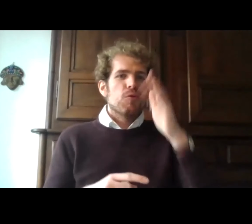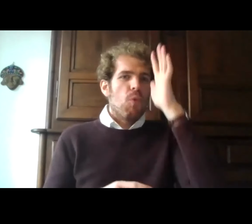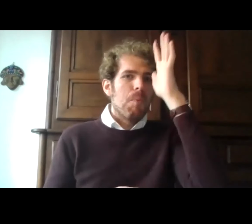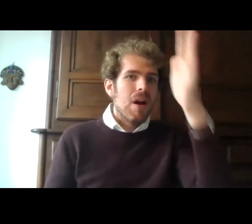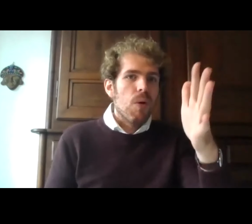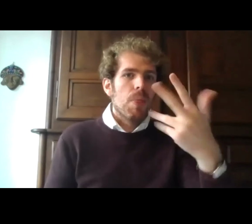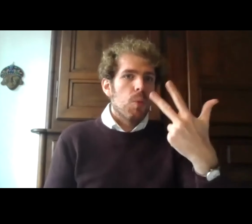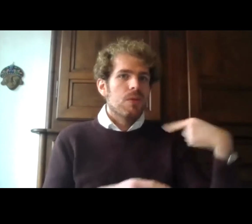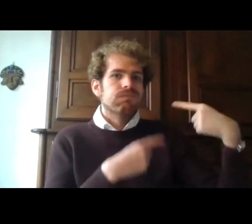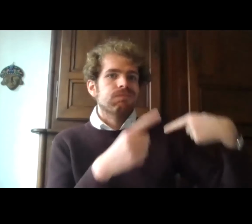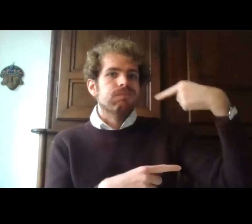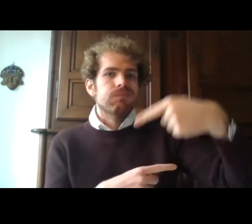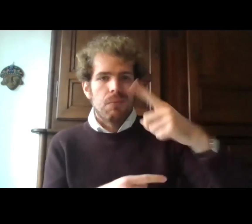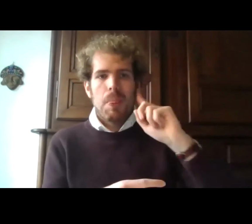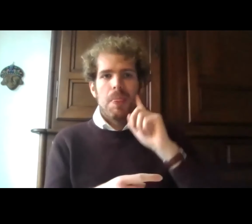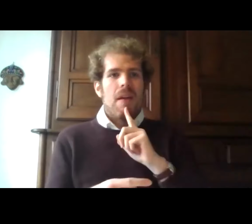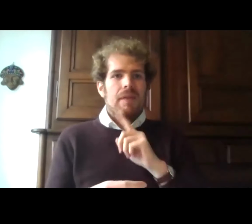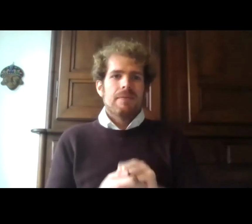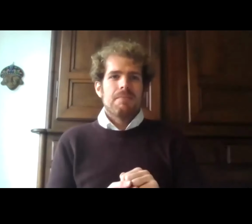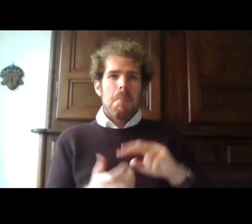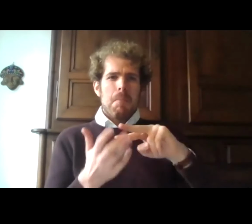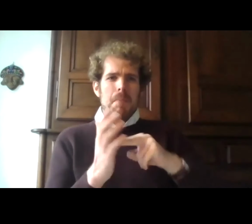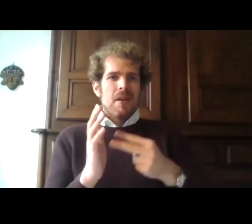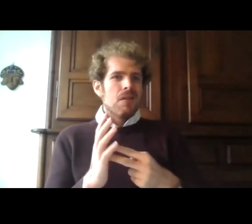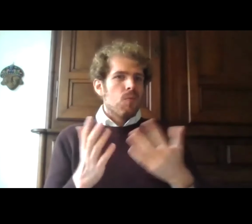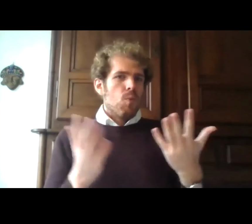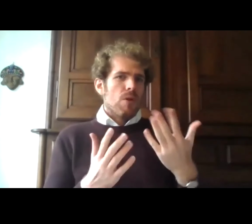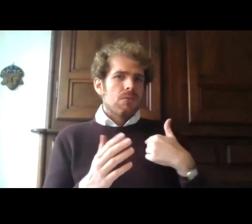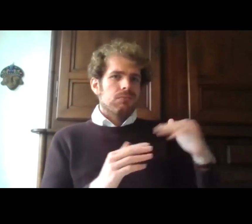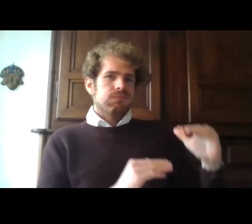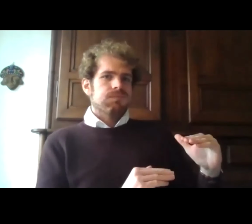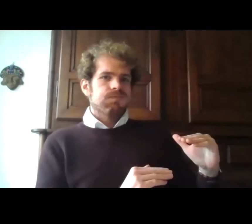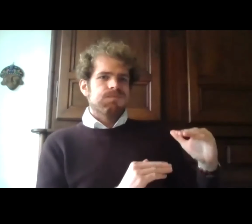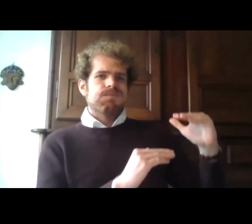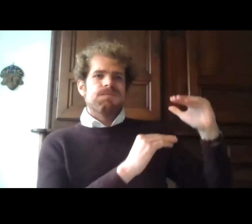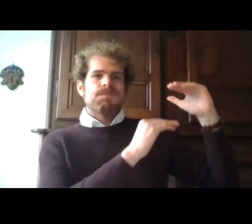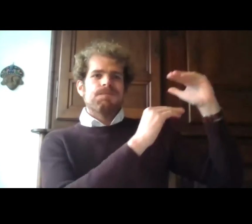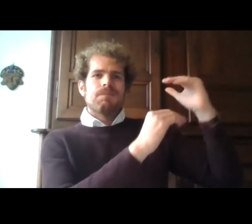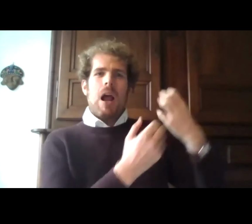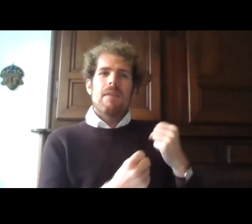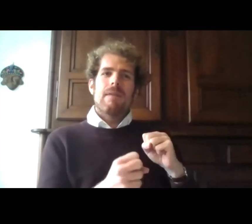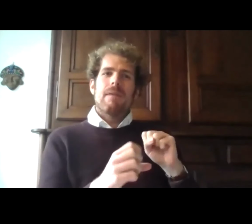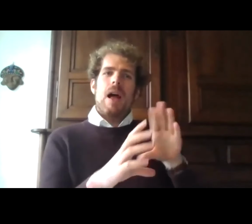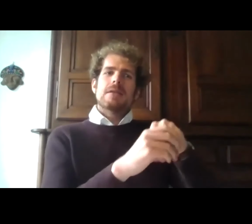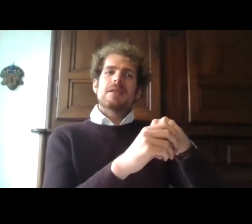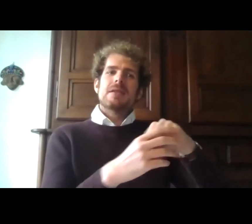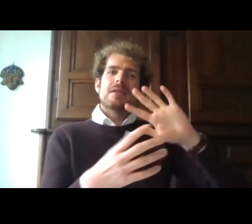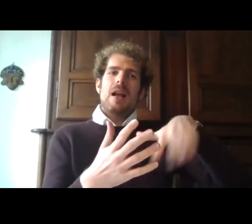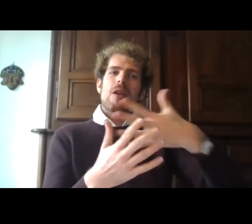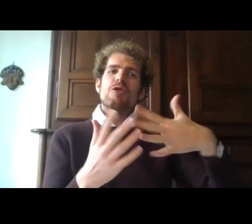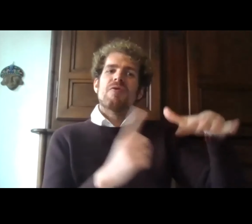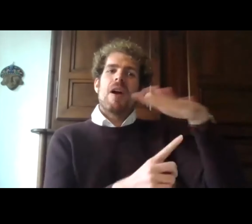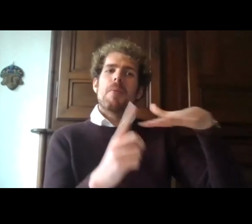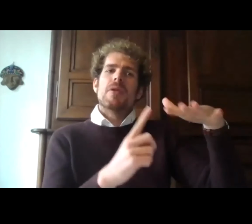My parents are deaf. My grandparents are deaf. So I'm the third generation of deafness in my family. So I can give you